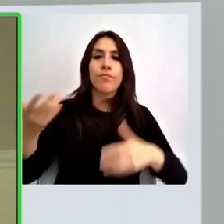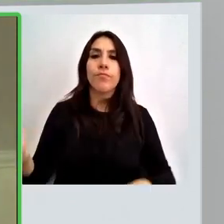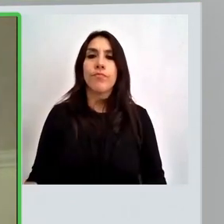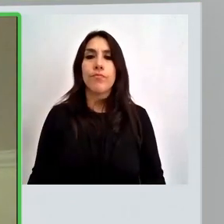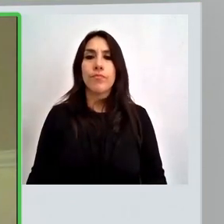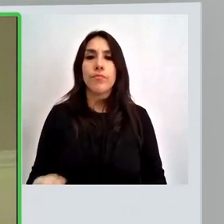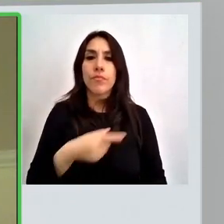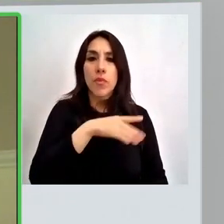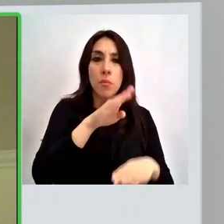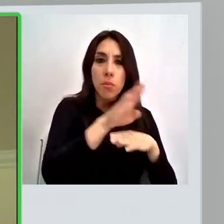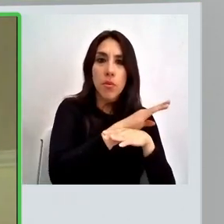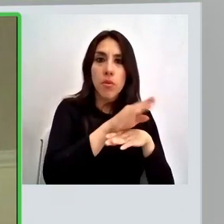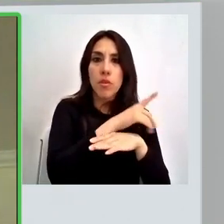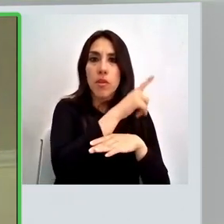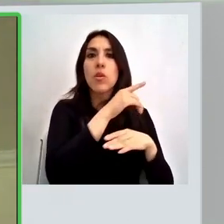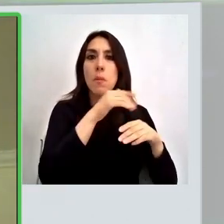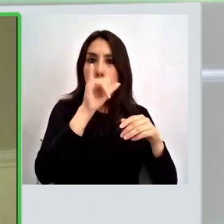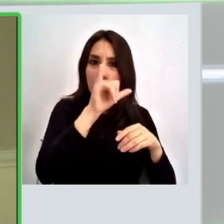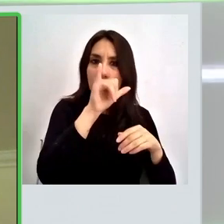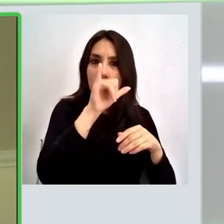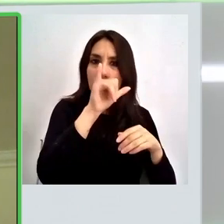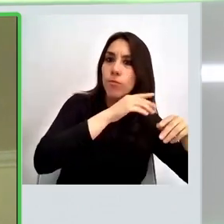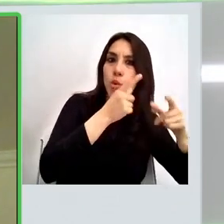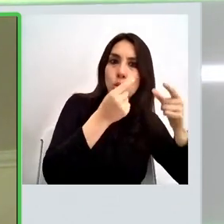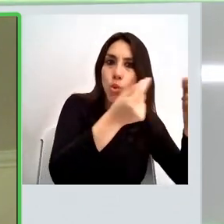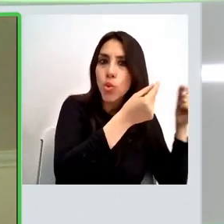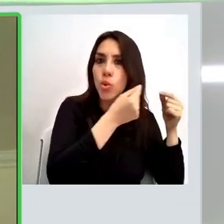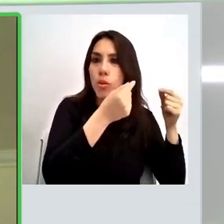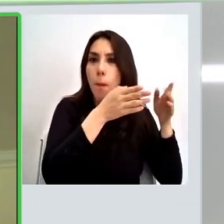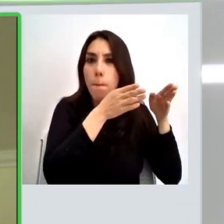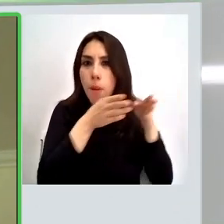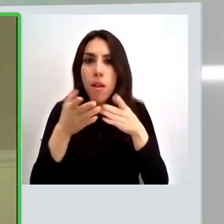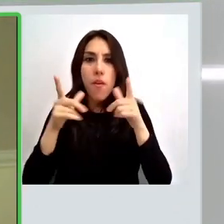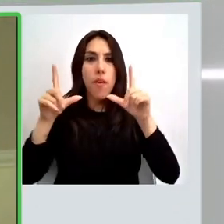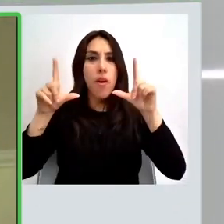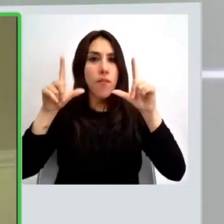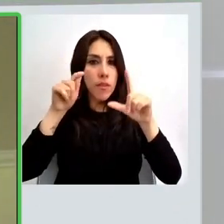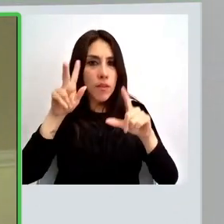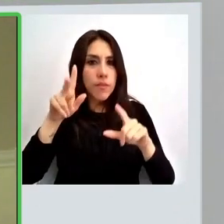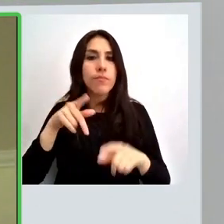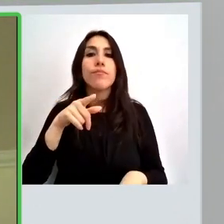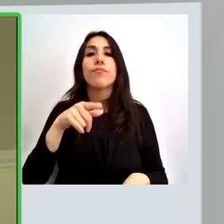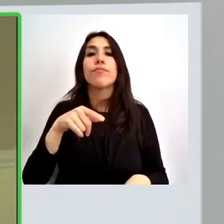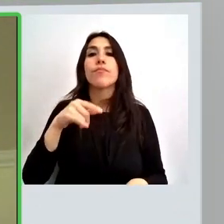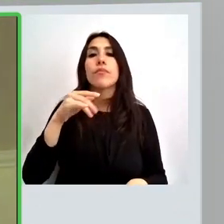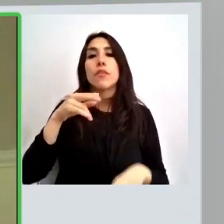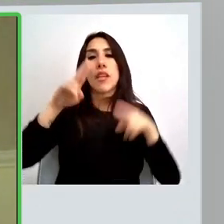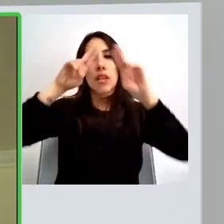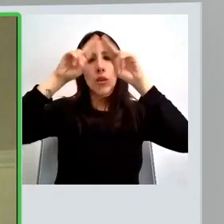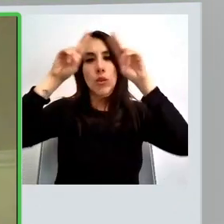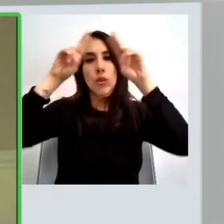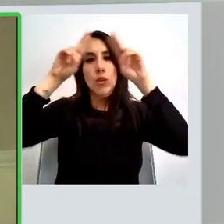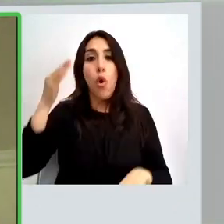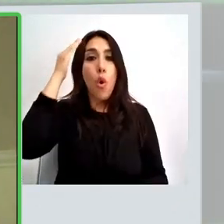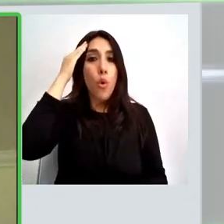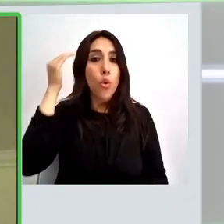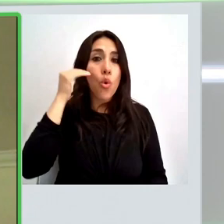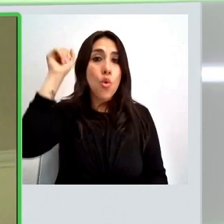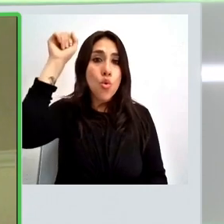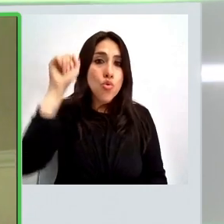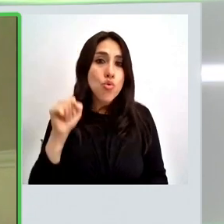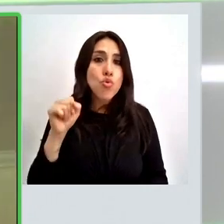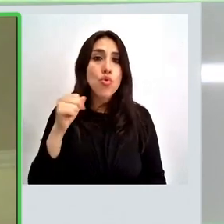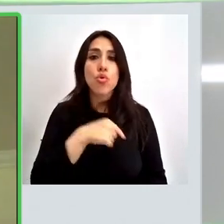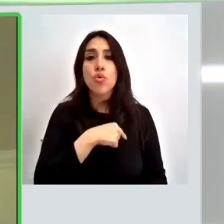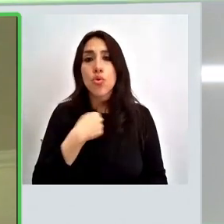Japanese manufacturers, Korean manufacturers, later Chinese manufacturers, all put the chips in the TV. And so now